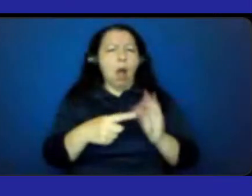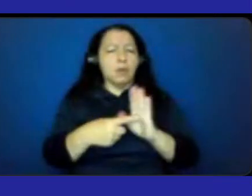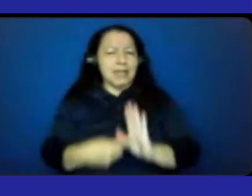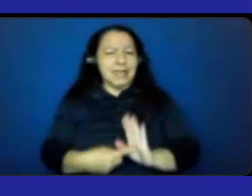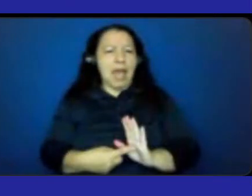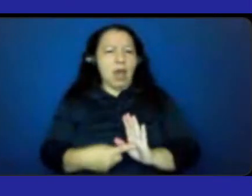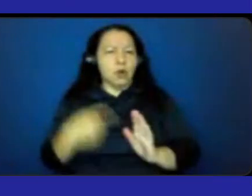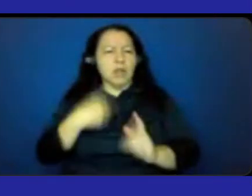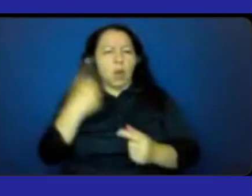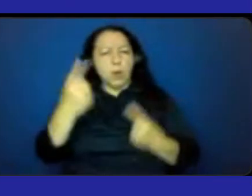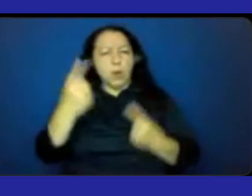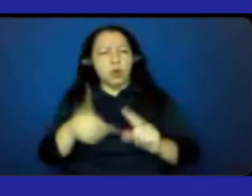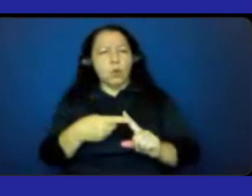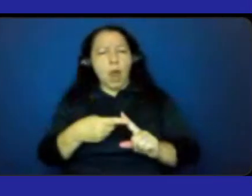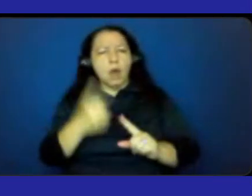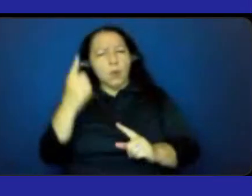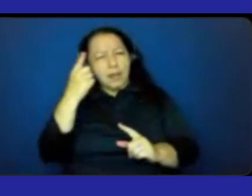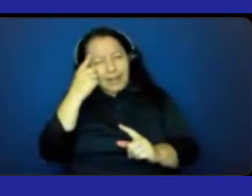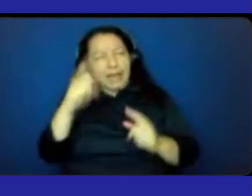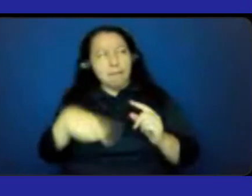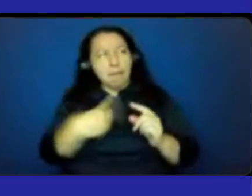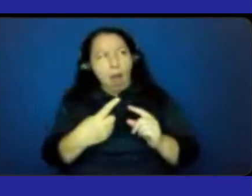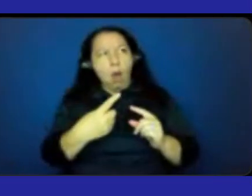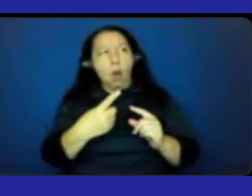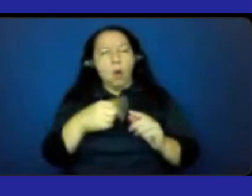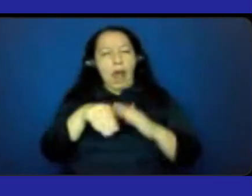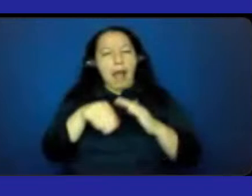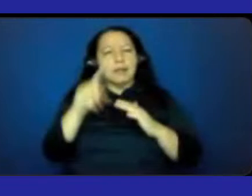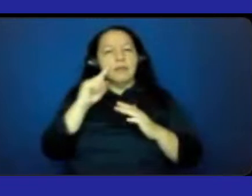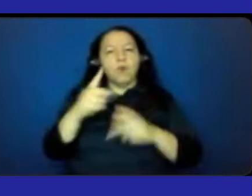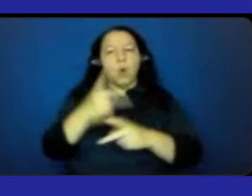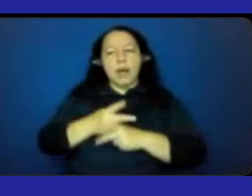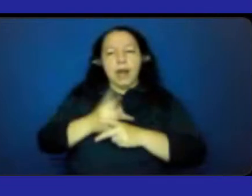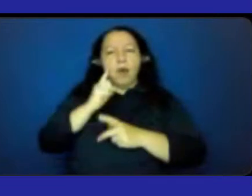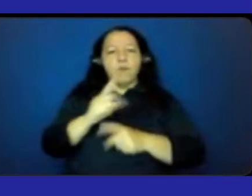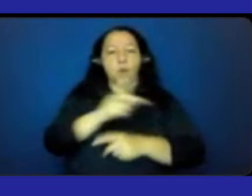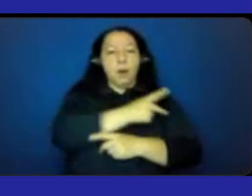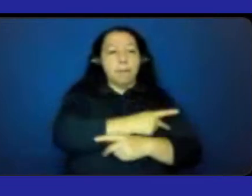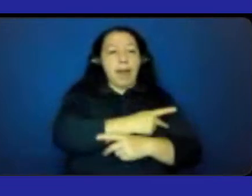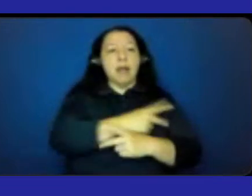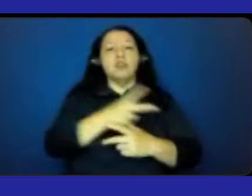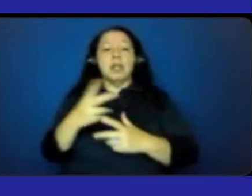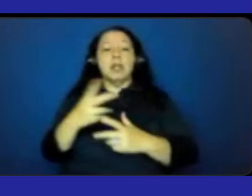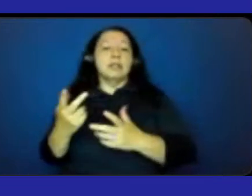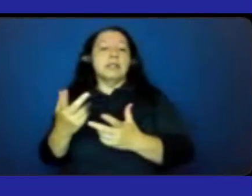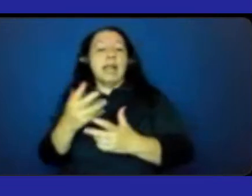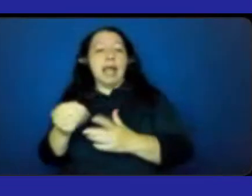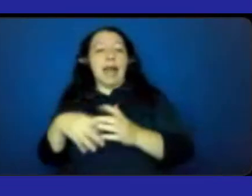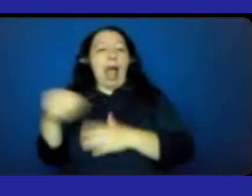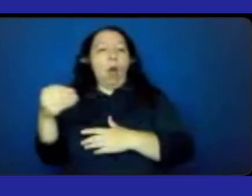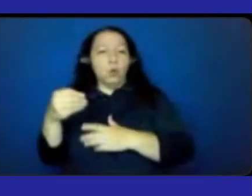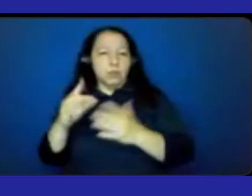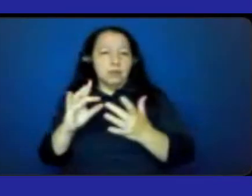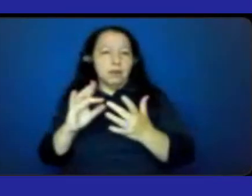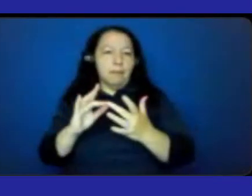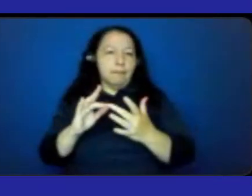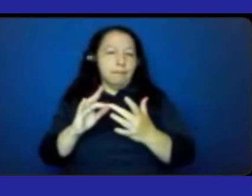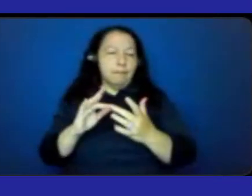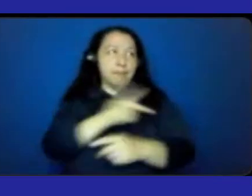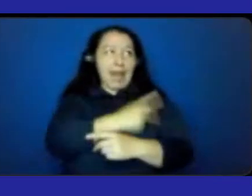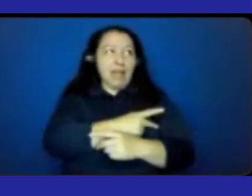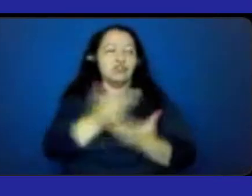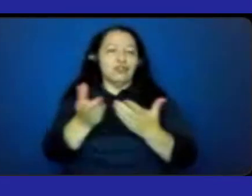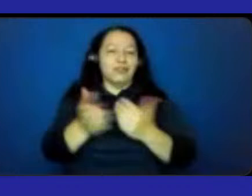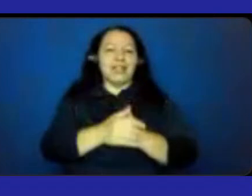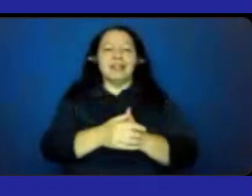think about access to care for our patients in the outpatient services. So I'm going to quickly bring us through a few. One that we really care about here